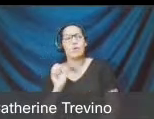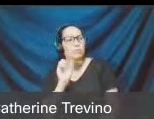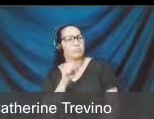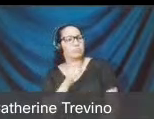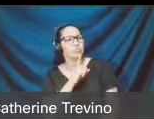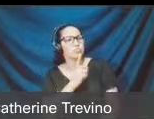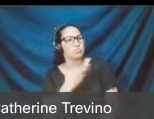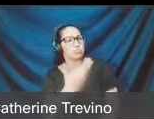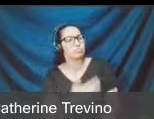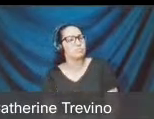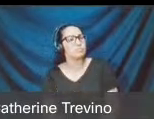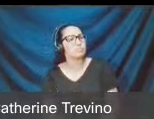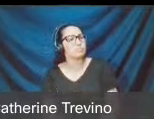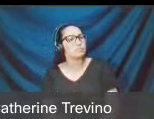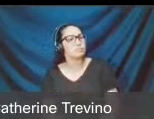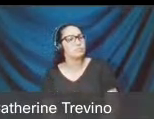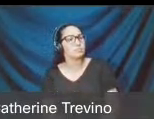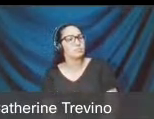course. Okay.